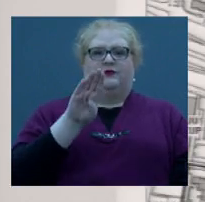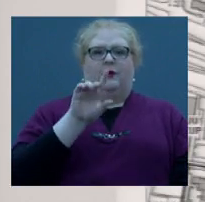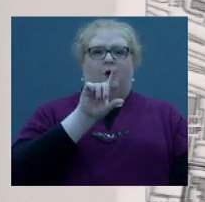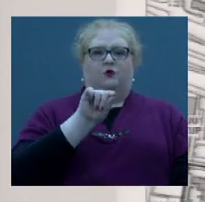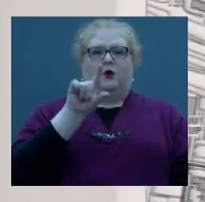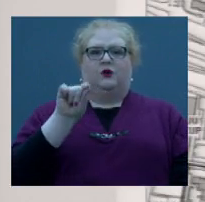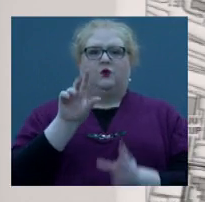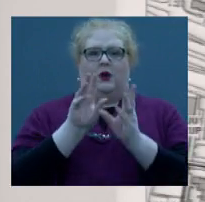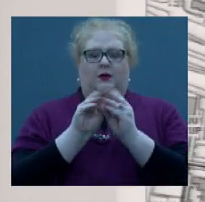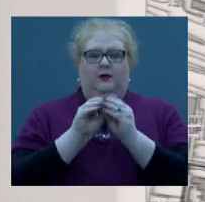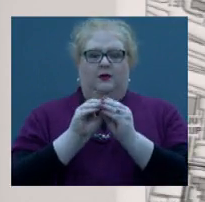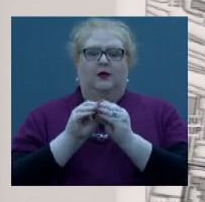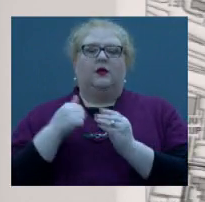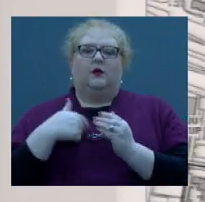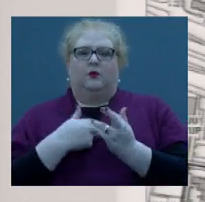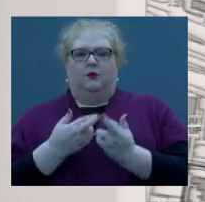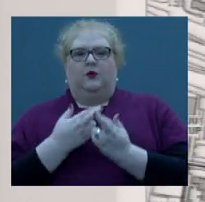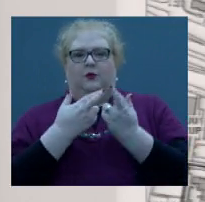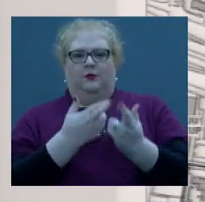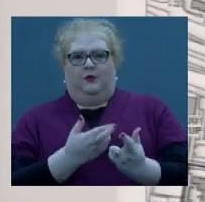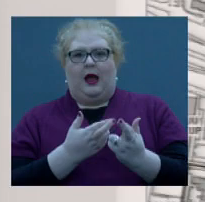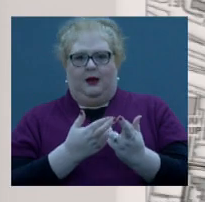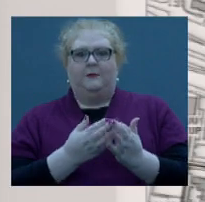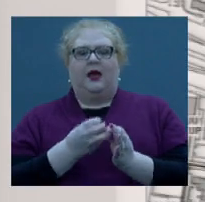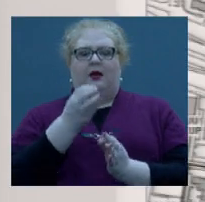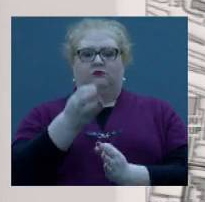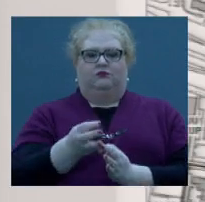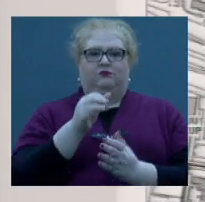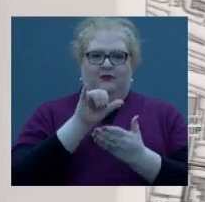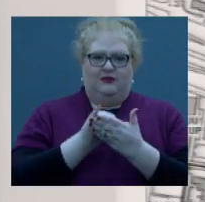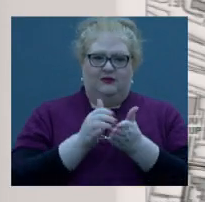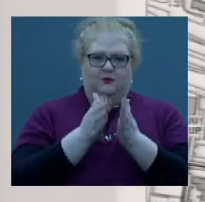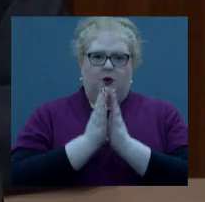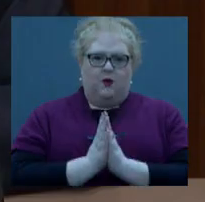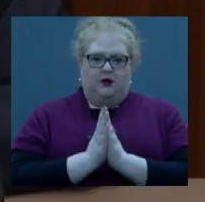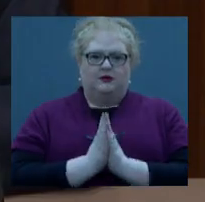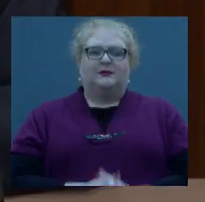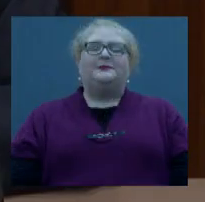2020 meeting. Staff recommends approval of the deferral request.